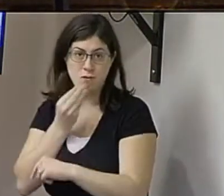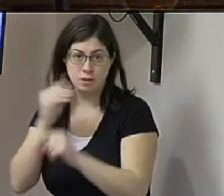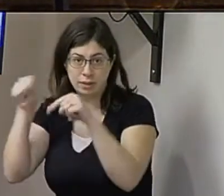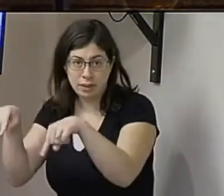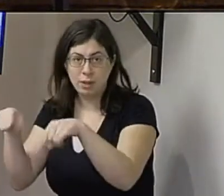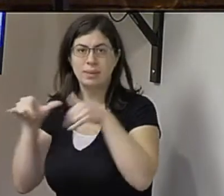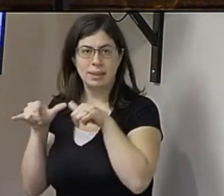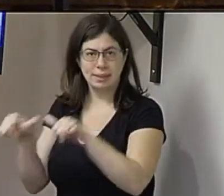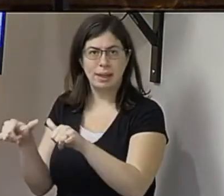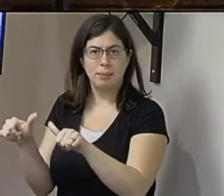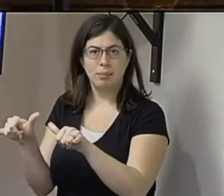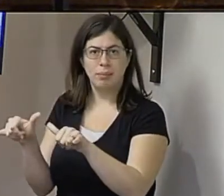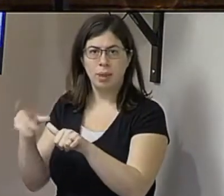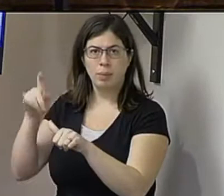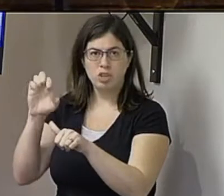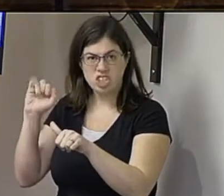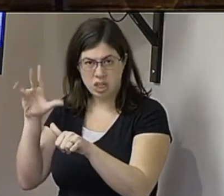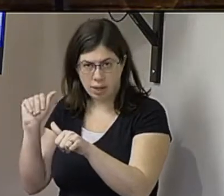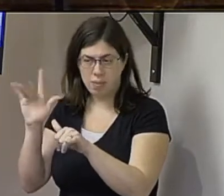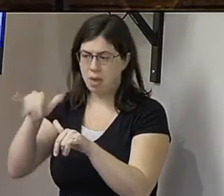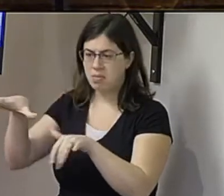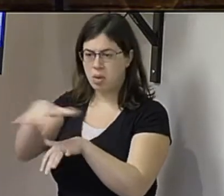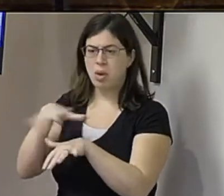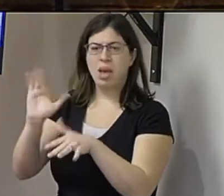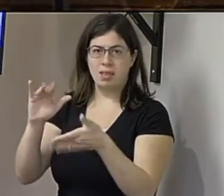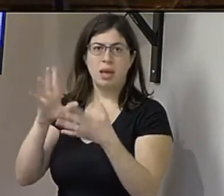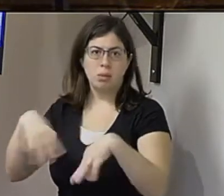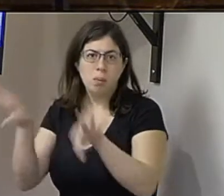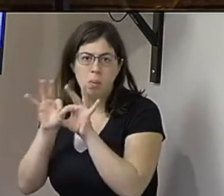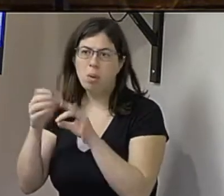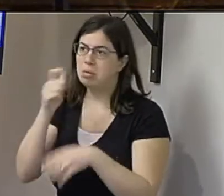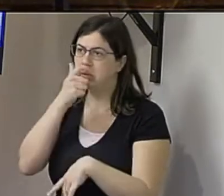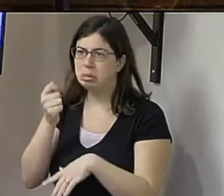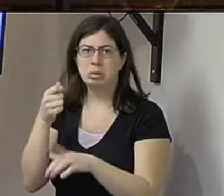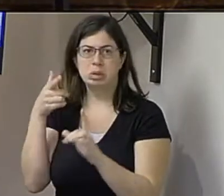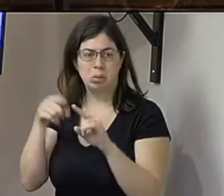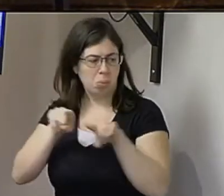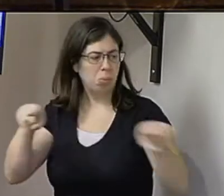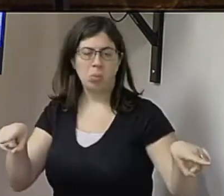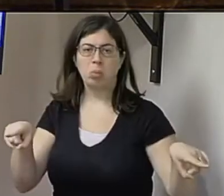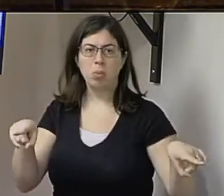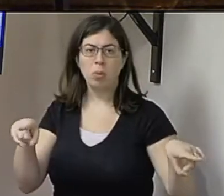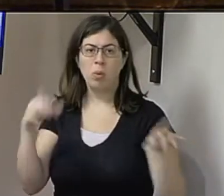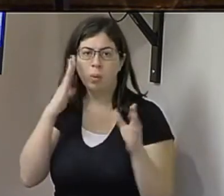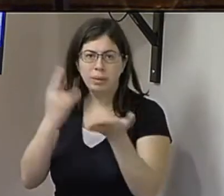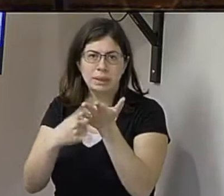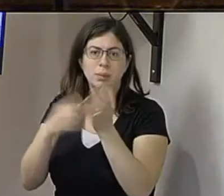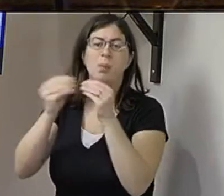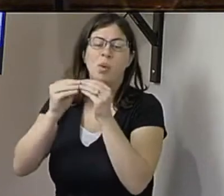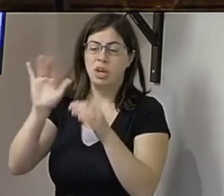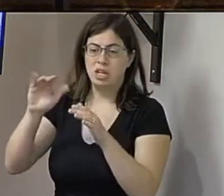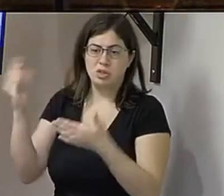Esther have stayed in Persia. And that's going to become a really important and interesting point. We're going to read as we go. We're going to be introduced